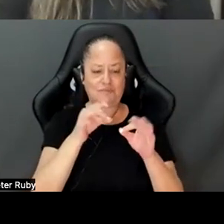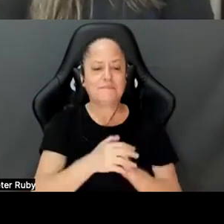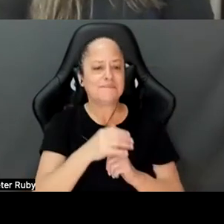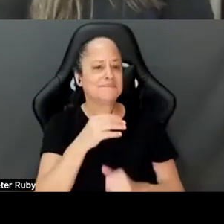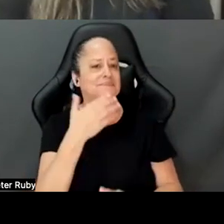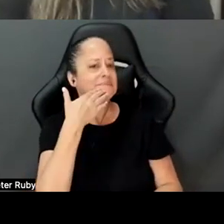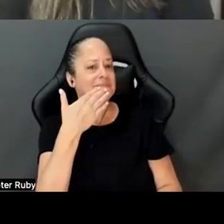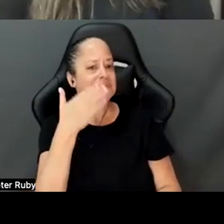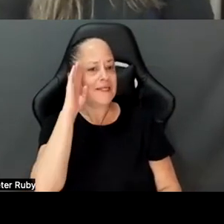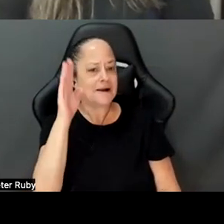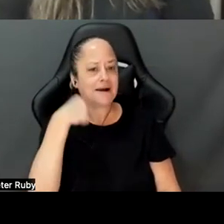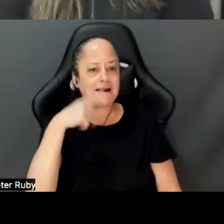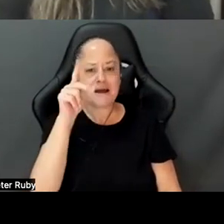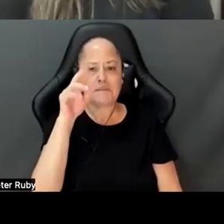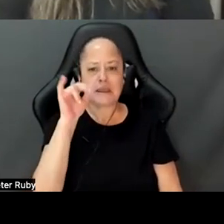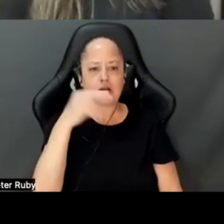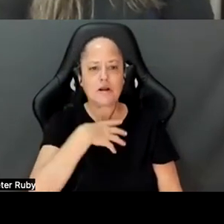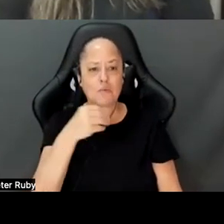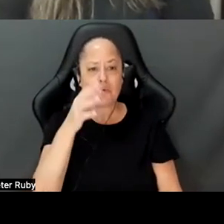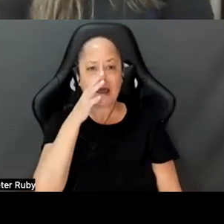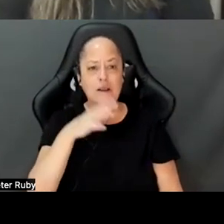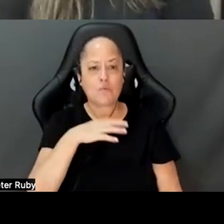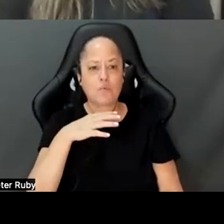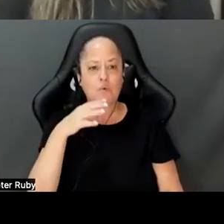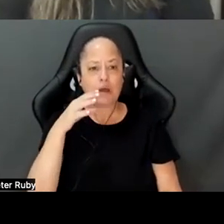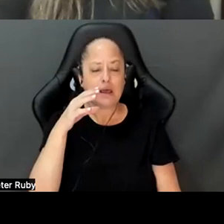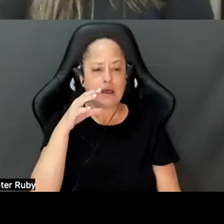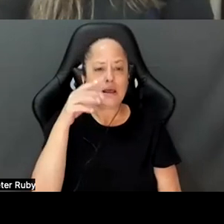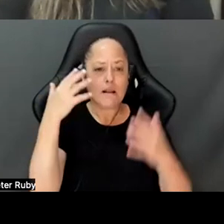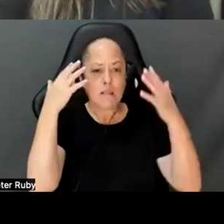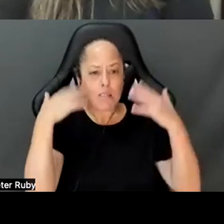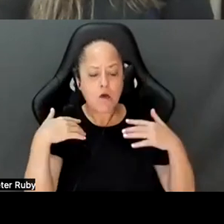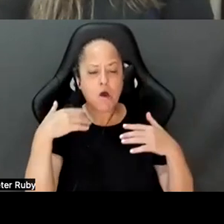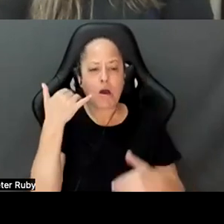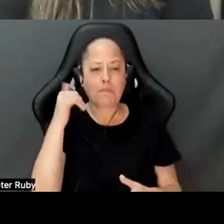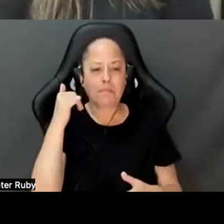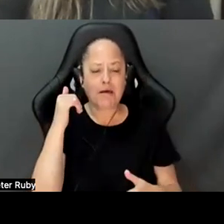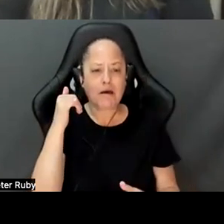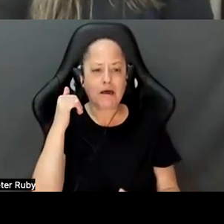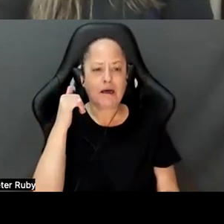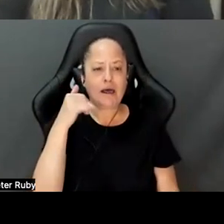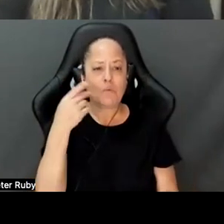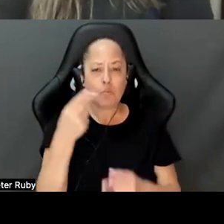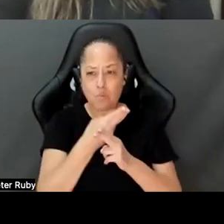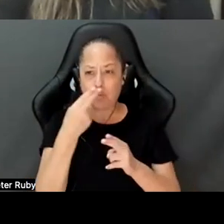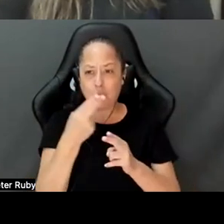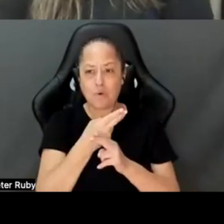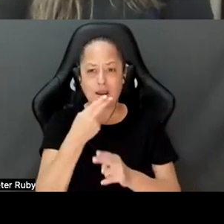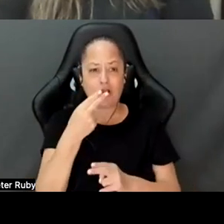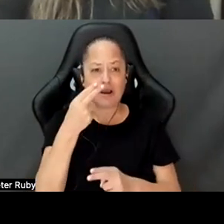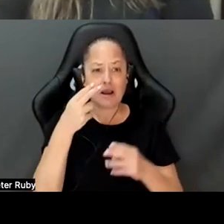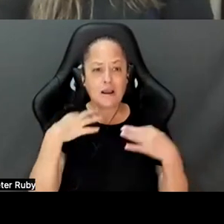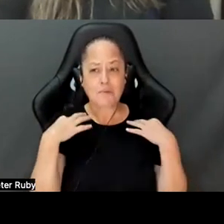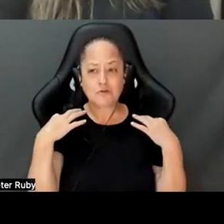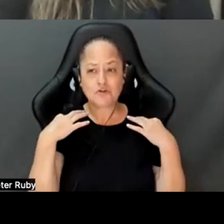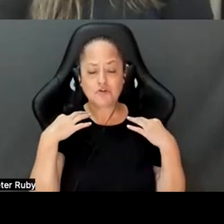Hi, I'm Karen. I am a white woman. I have pale skin, long blonde hair, and I'm wearing a blouse